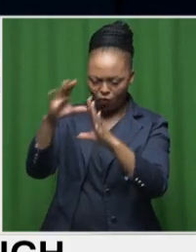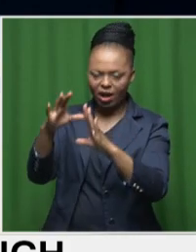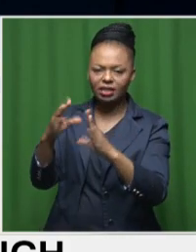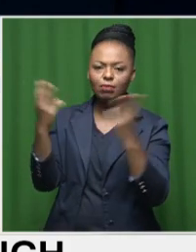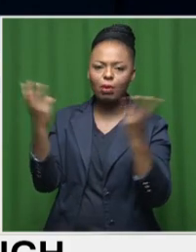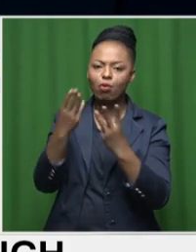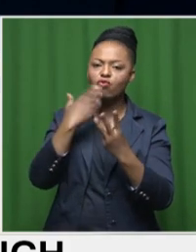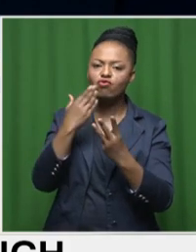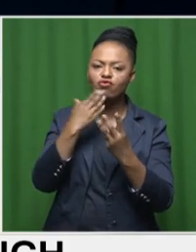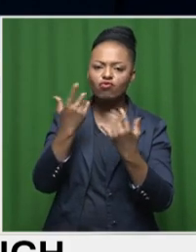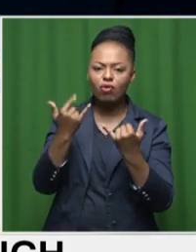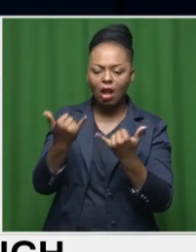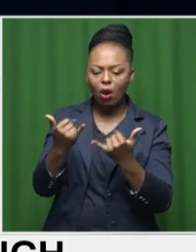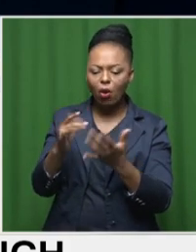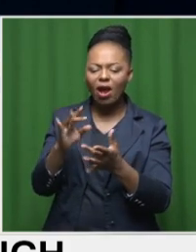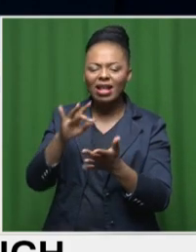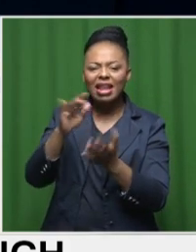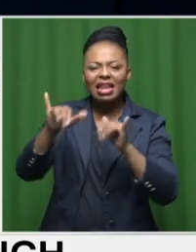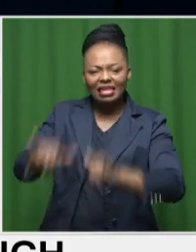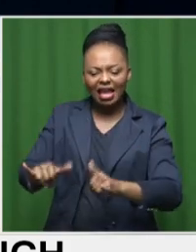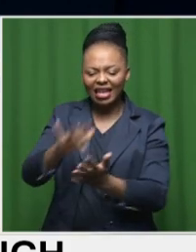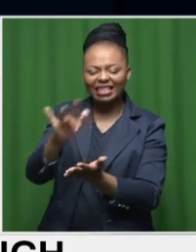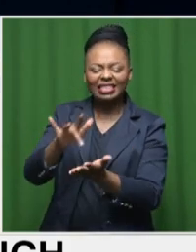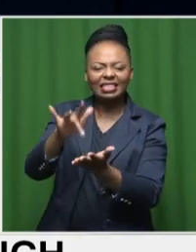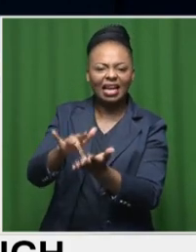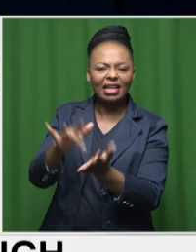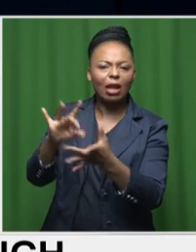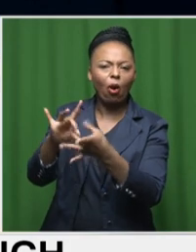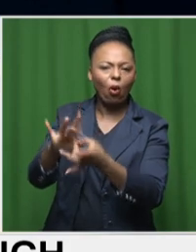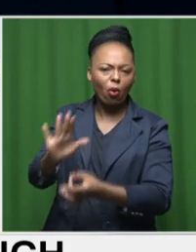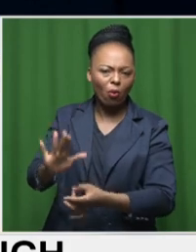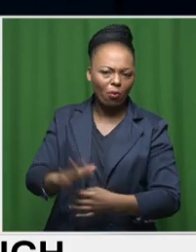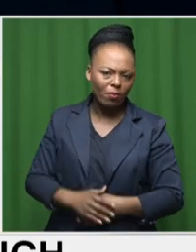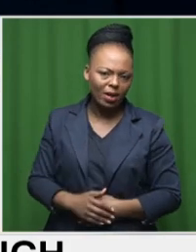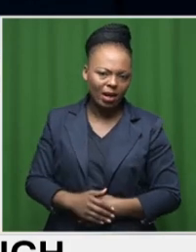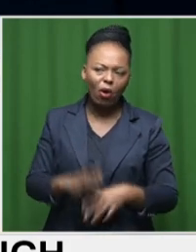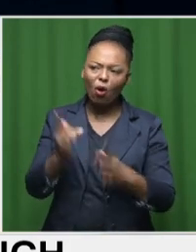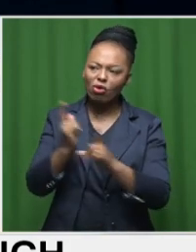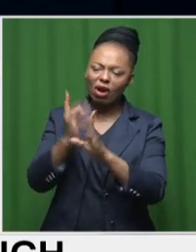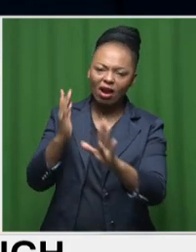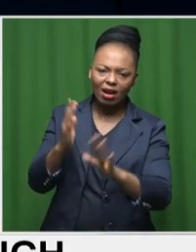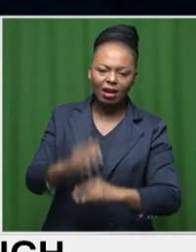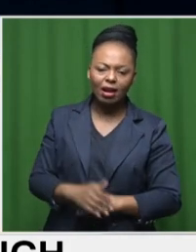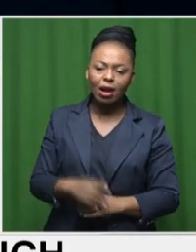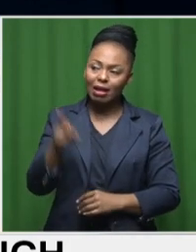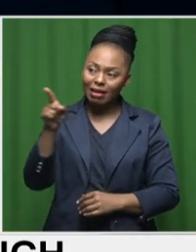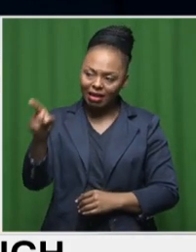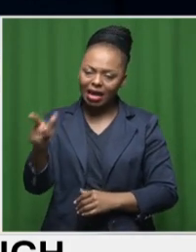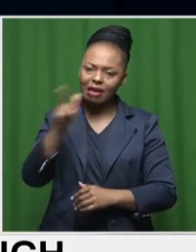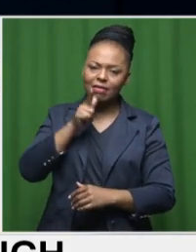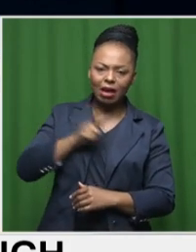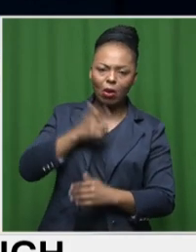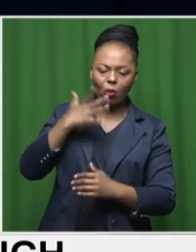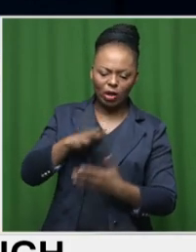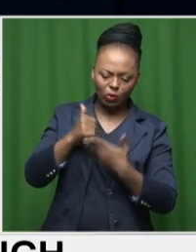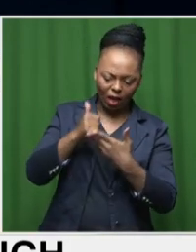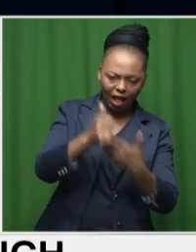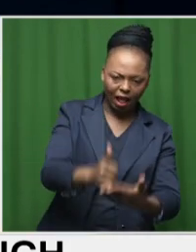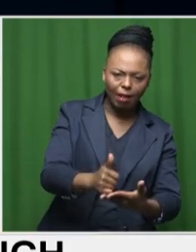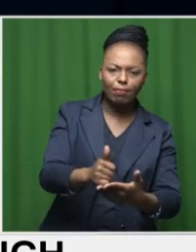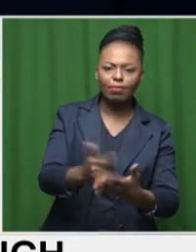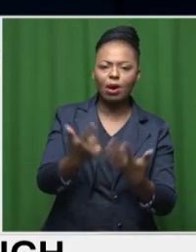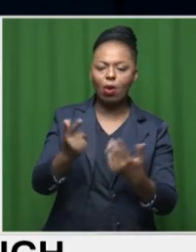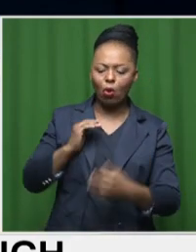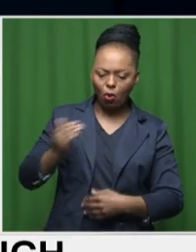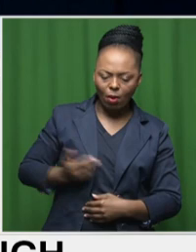hometown. So even yesterday, they mentioned that they want to help homeless women, because very often they run from the